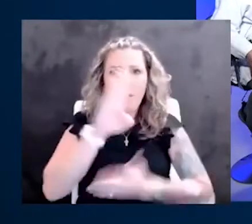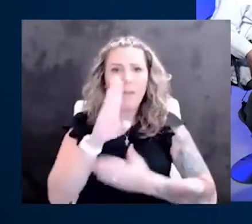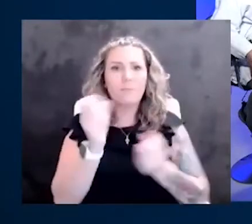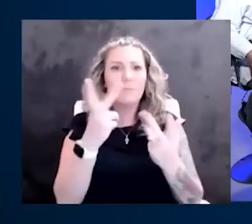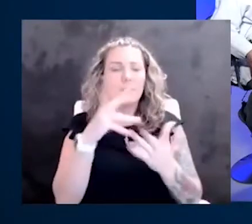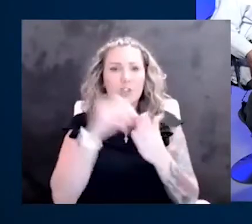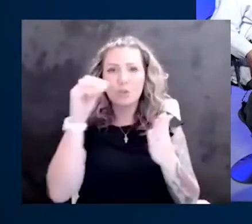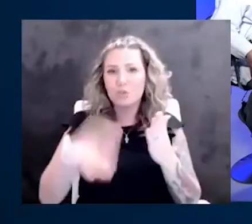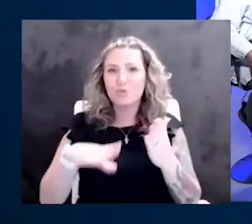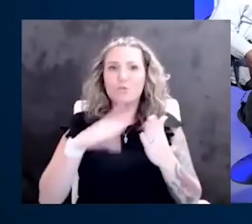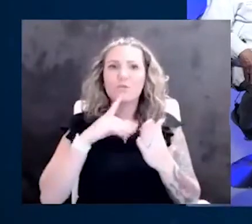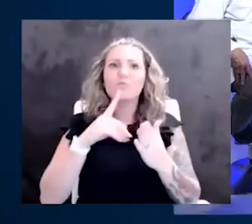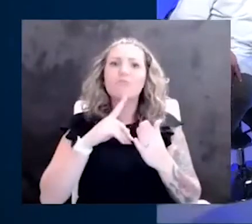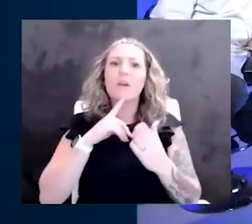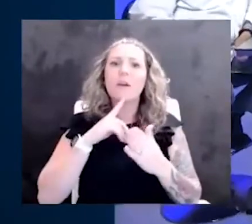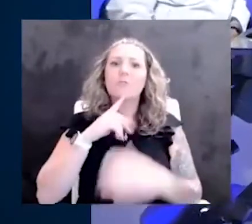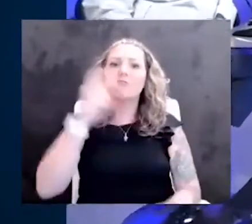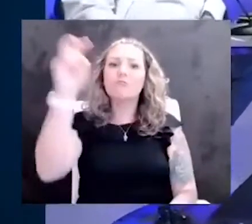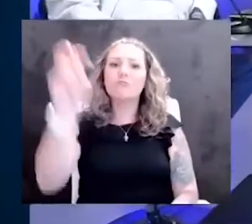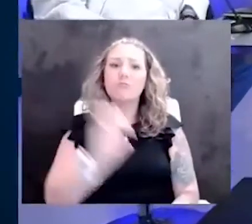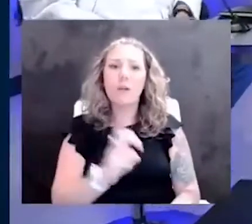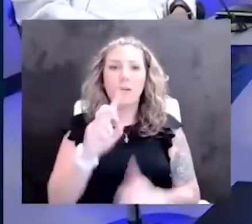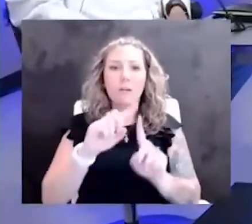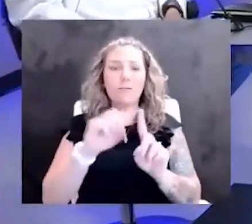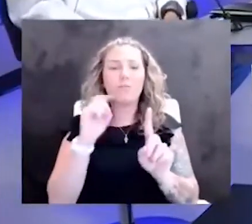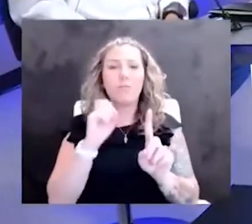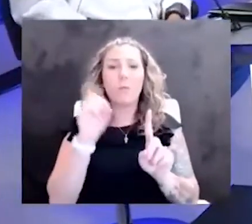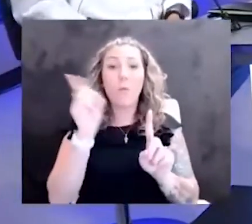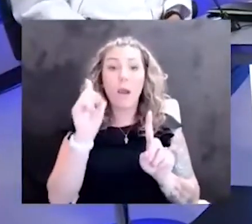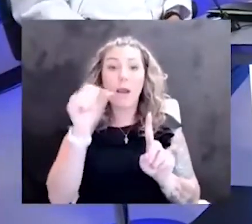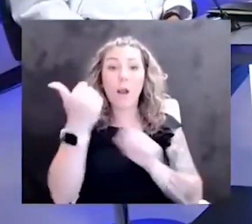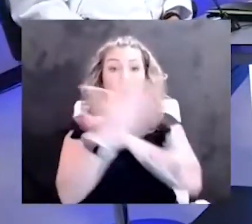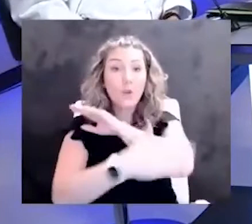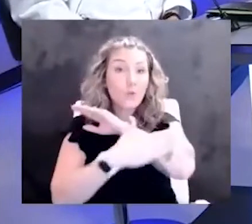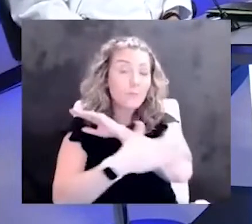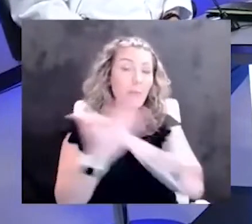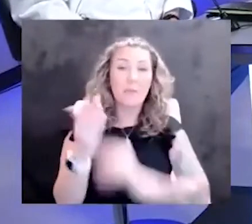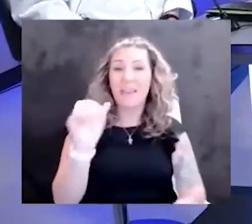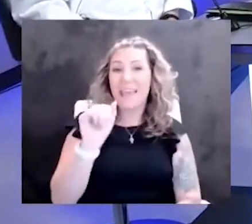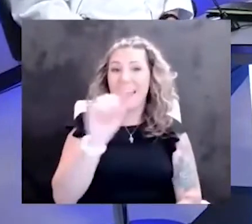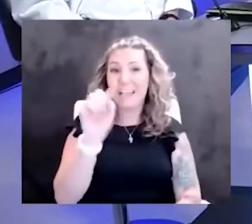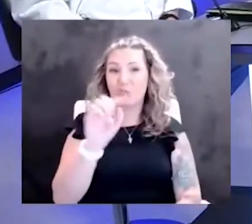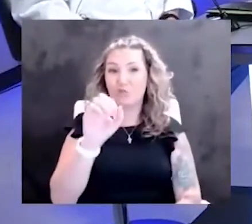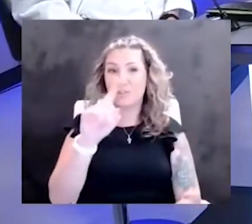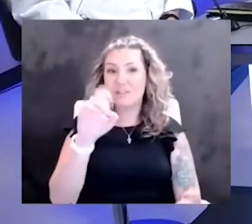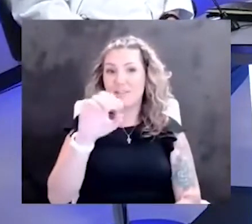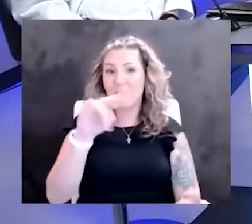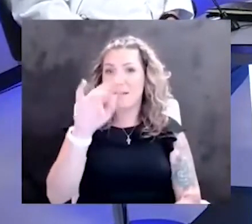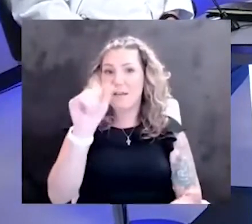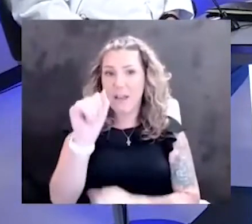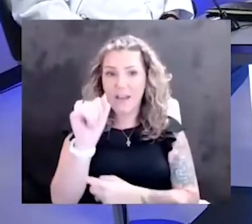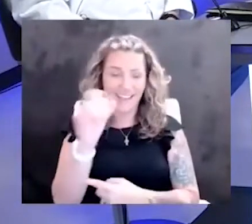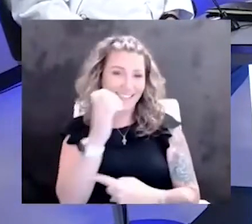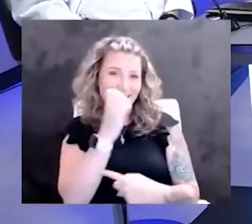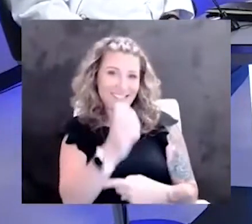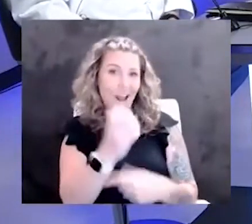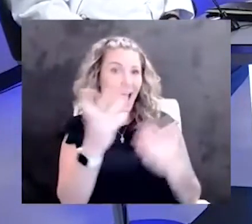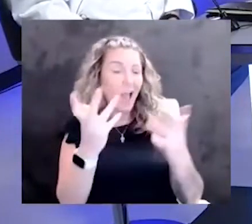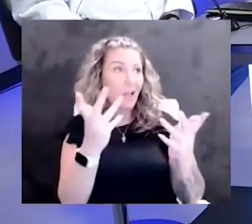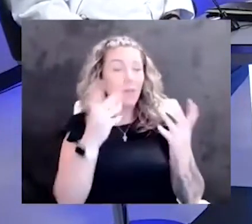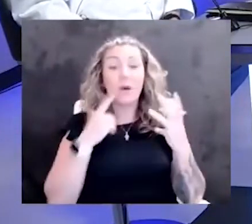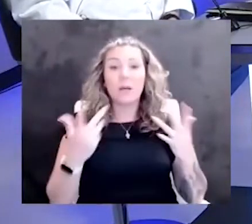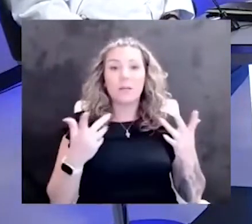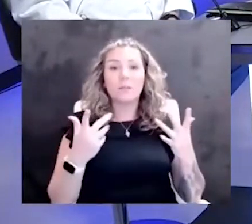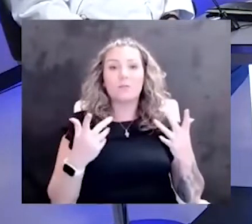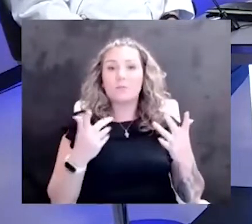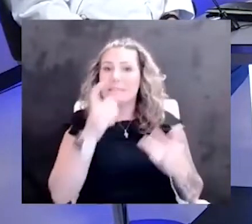overseas. They may be getting a vaccine, say the AstraZeneca one, that's not been, has not received an early use